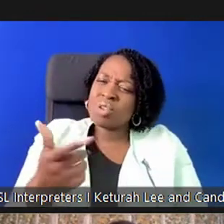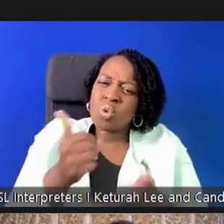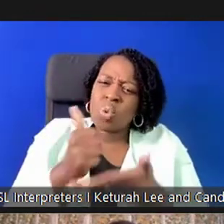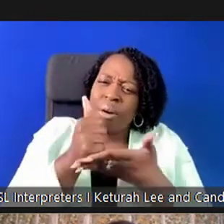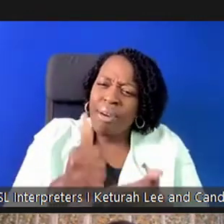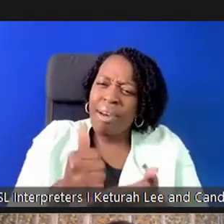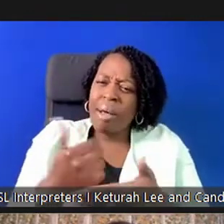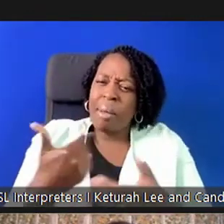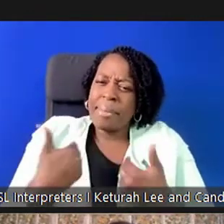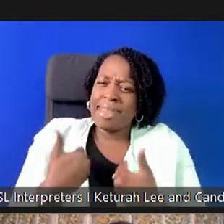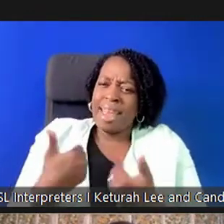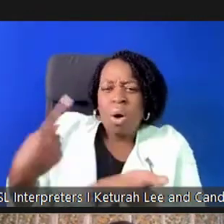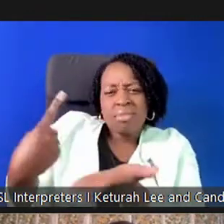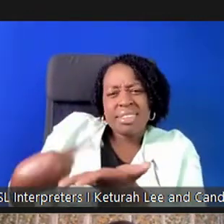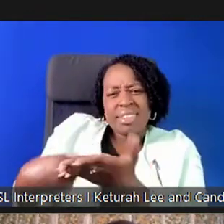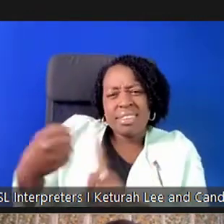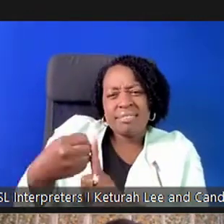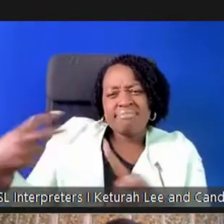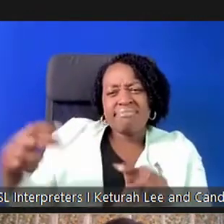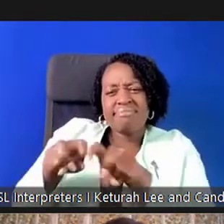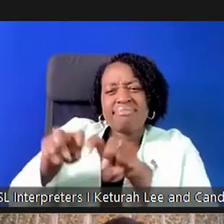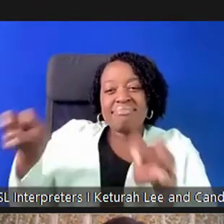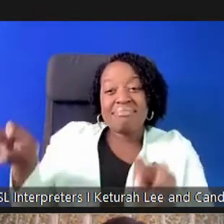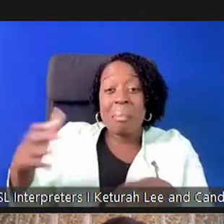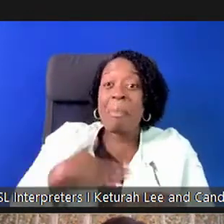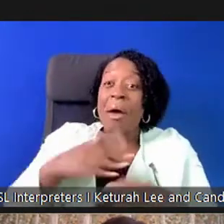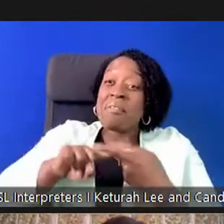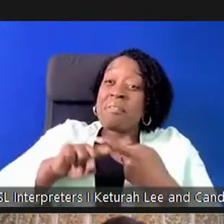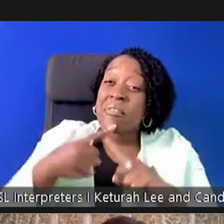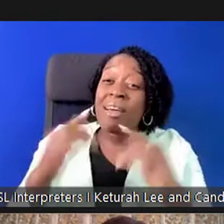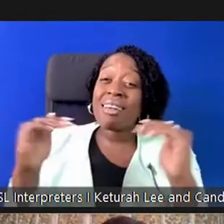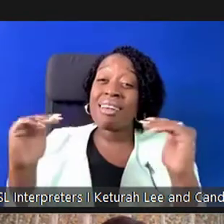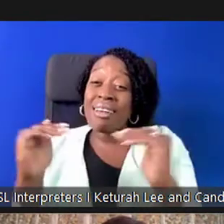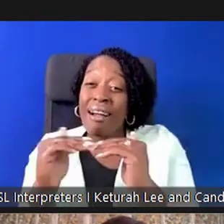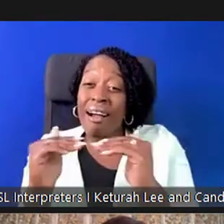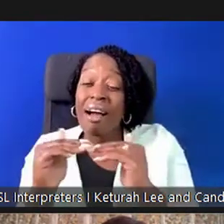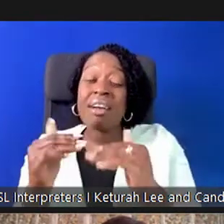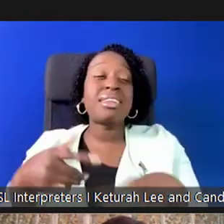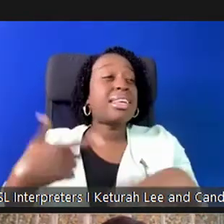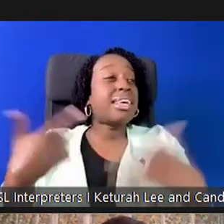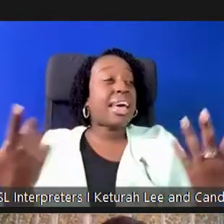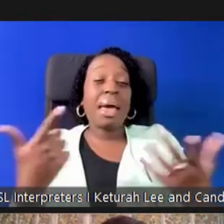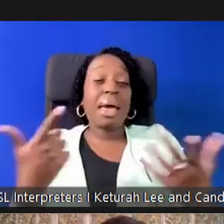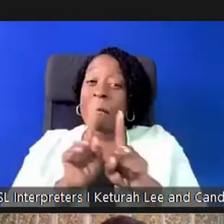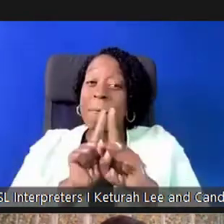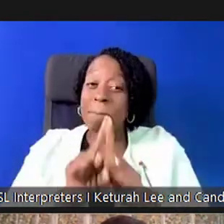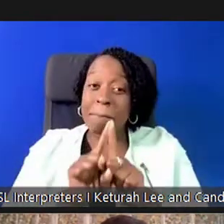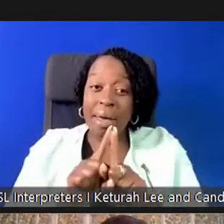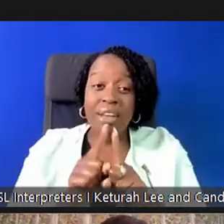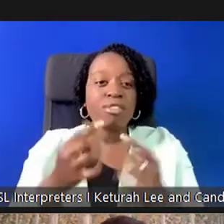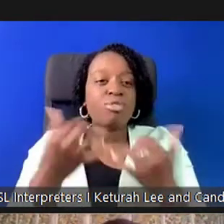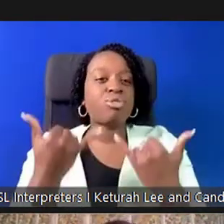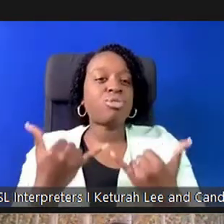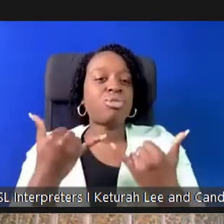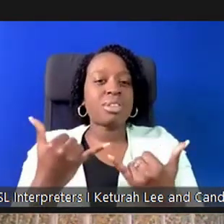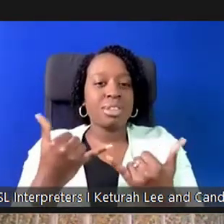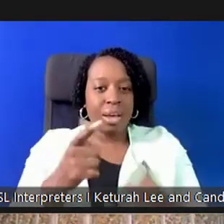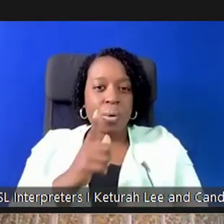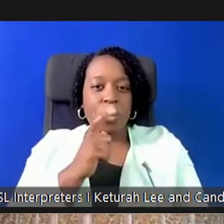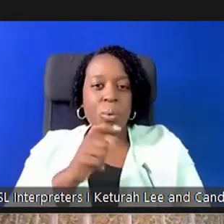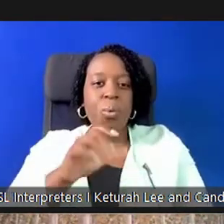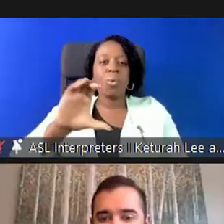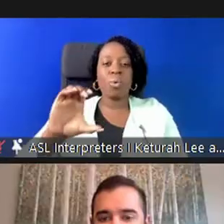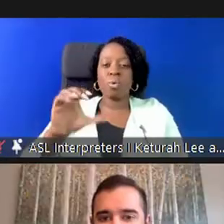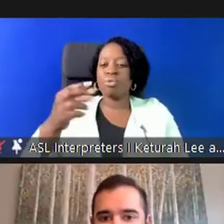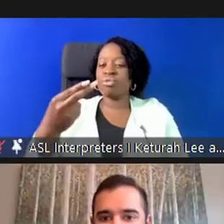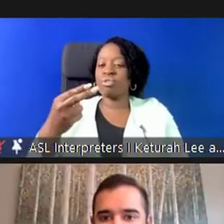to welcome my friend, colleague, and mentor, Dr. Christine Ritchie, who is the Director of Research in the Division of Palliative